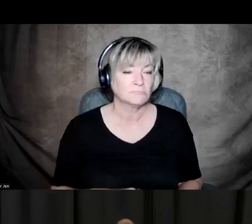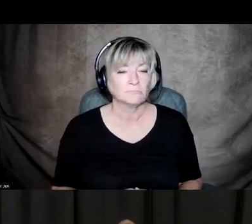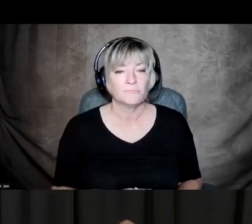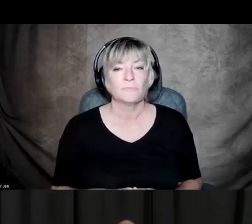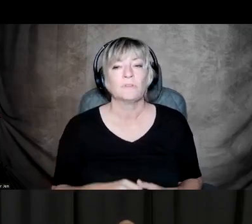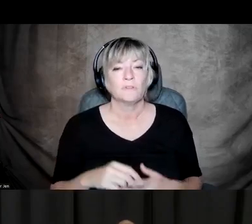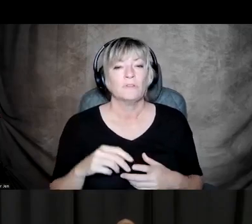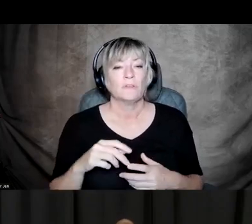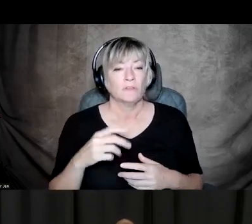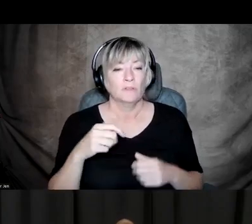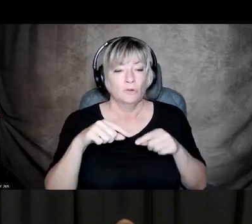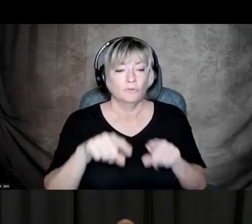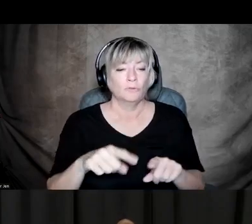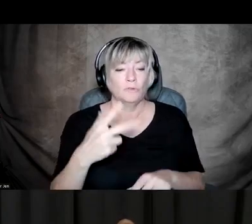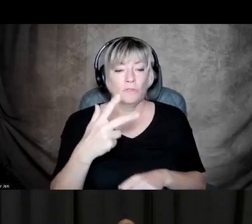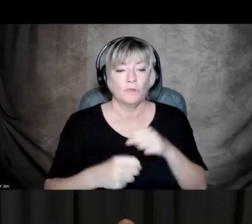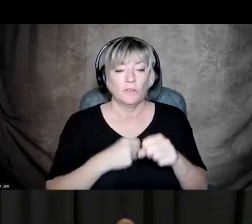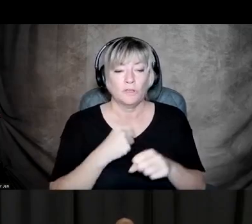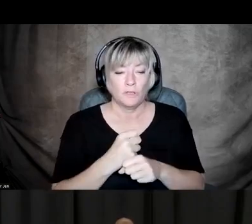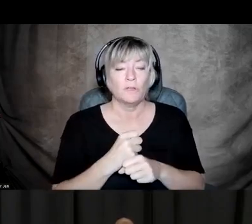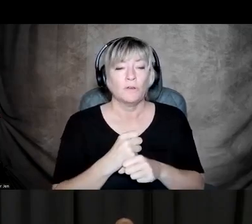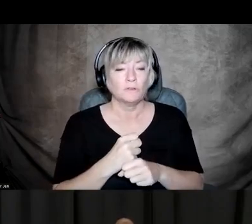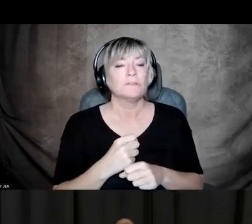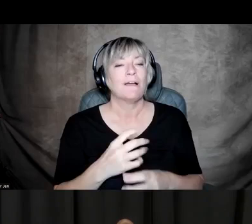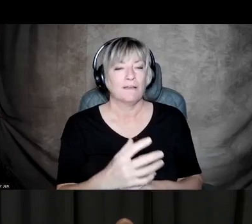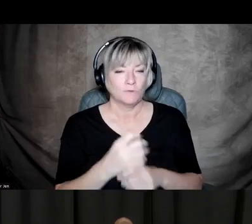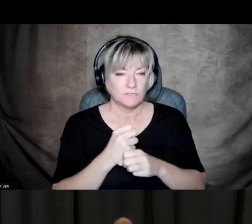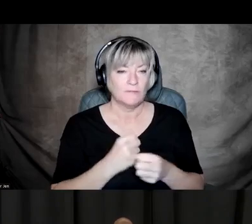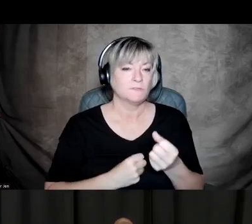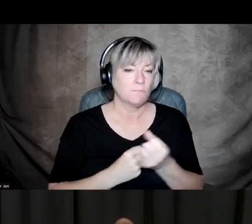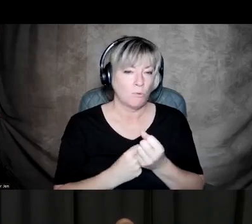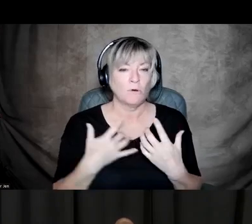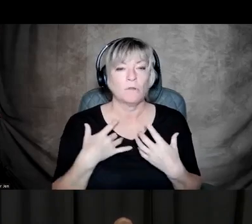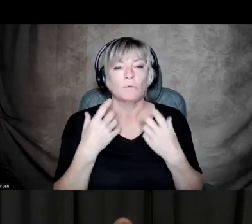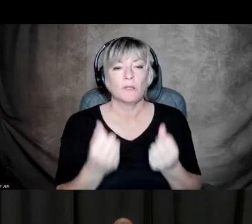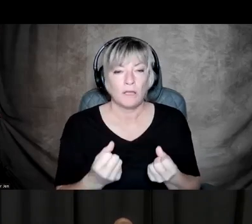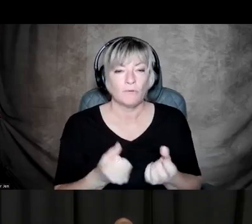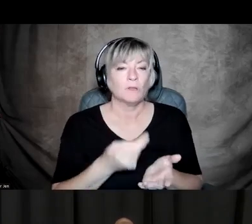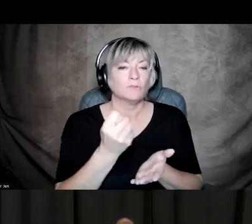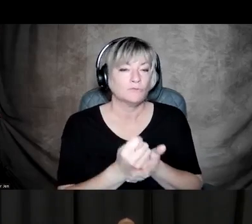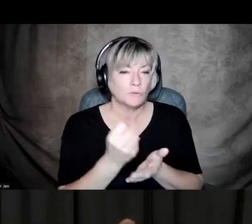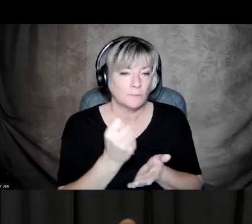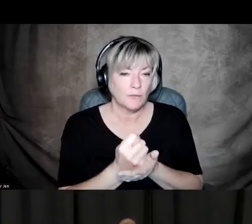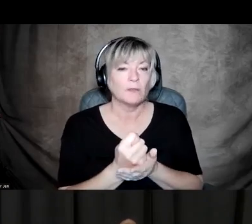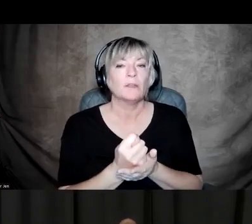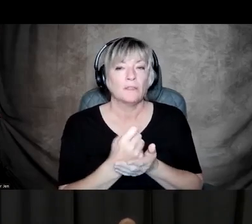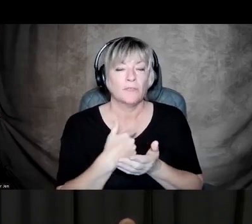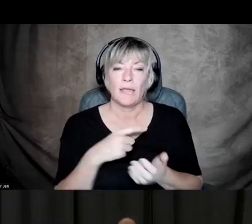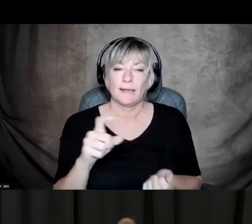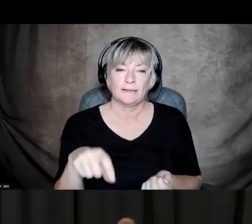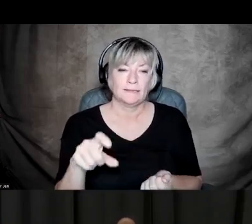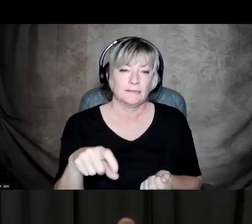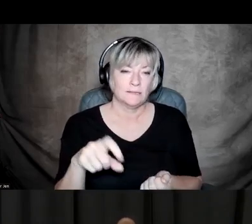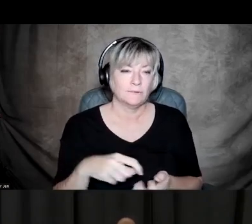And in those 3 years, I got the support, the recovery, the treatment that I desperately